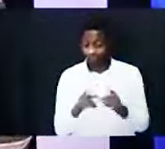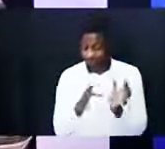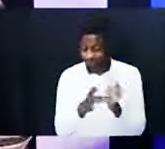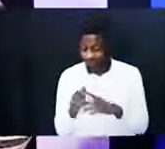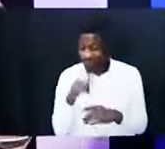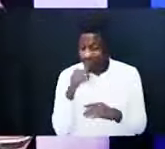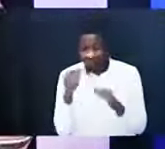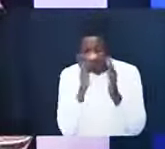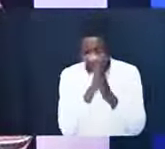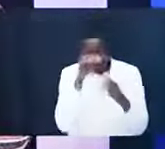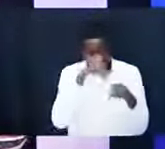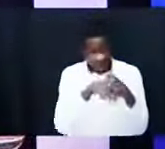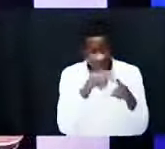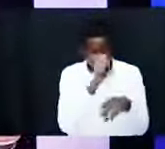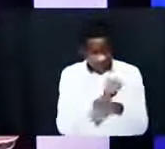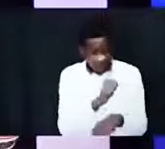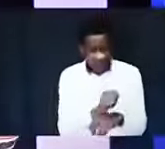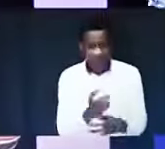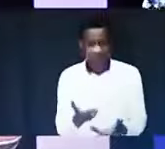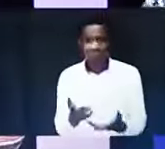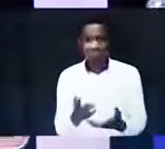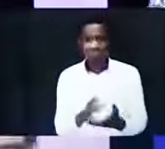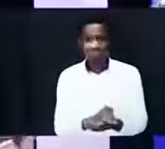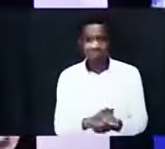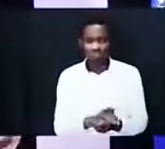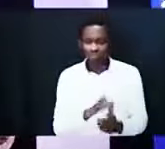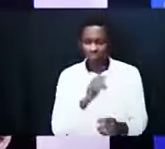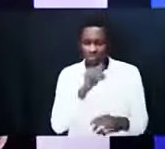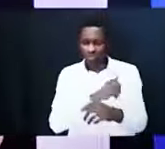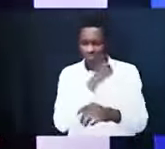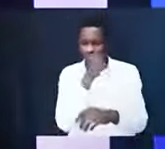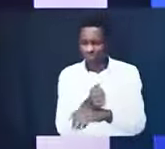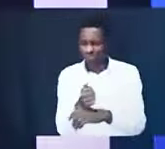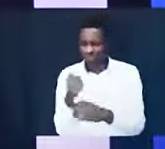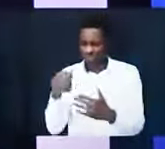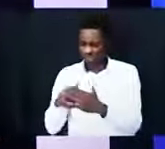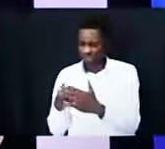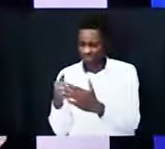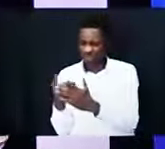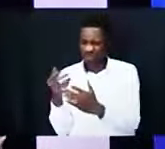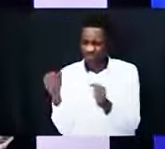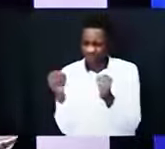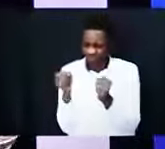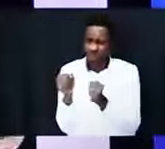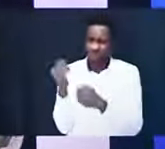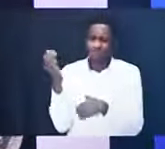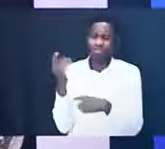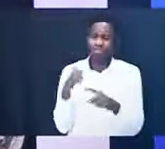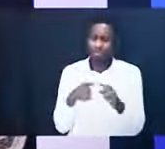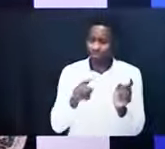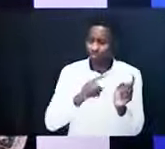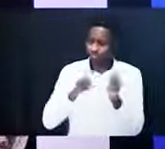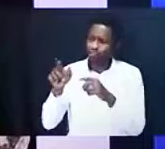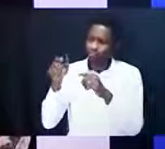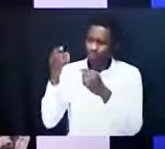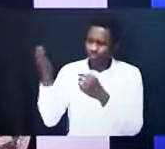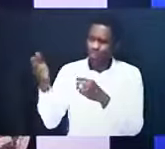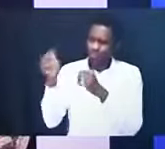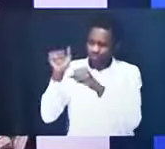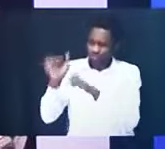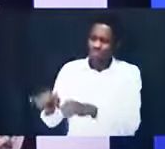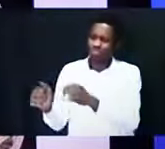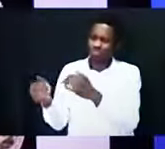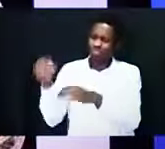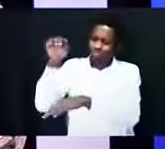temple. Look at the conditions on the mountain. He prayed. That is the